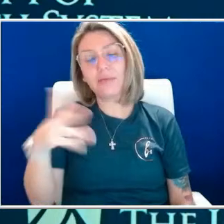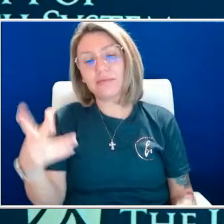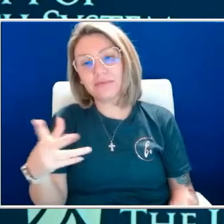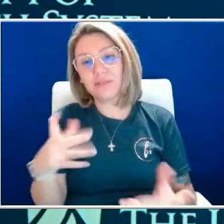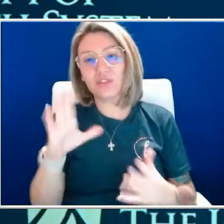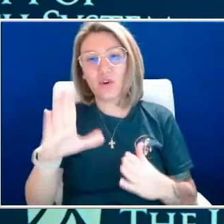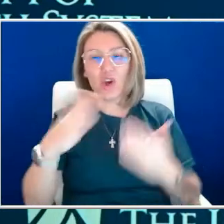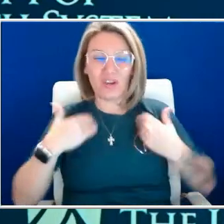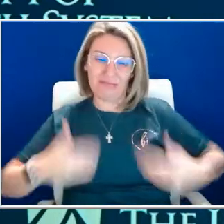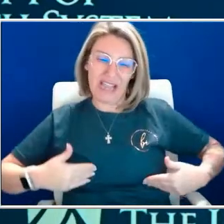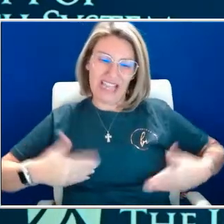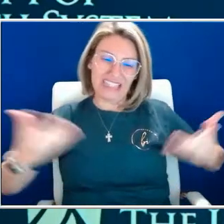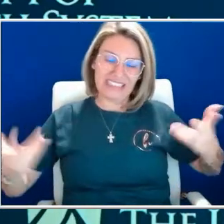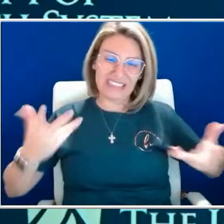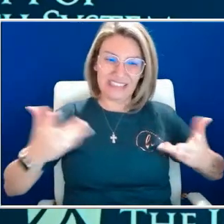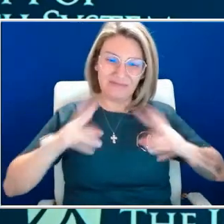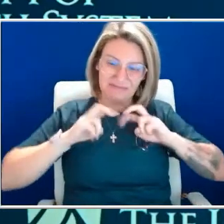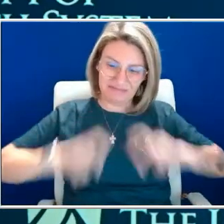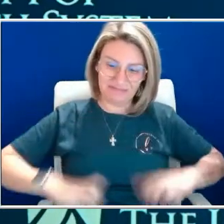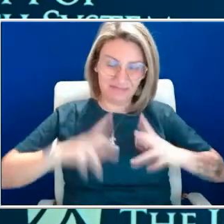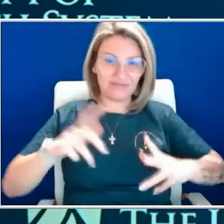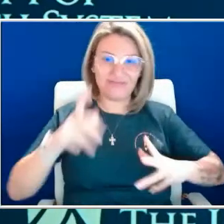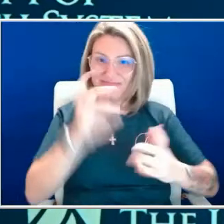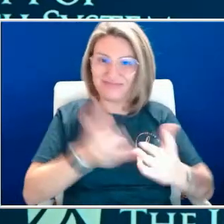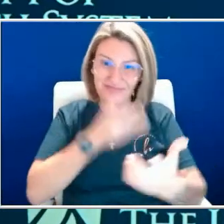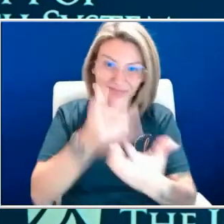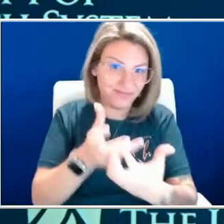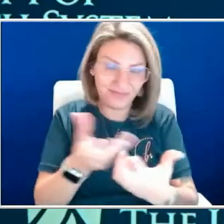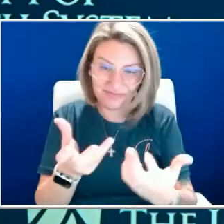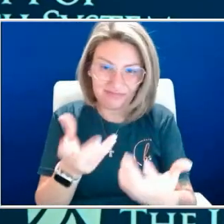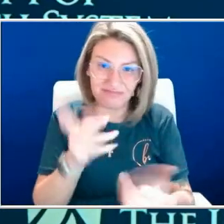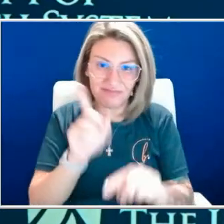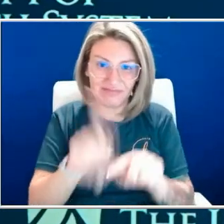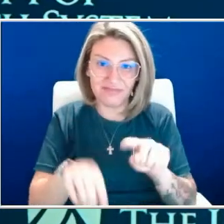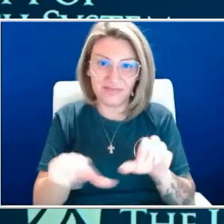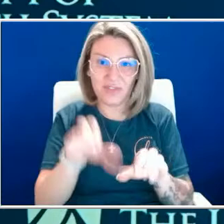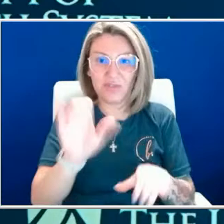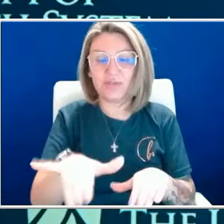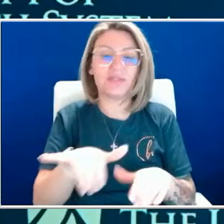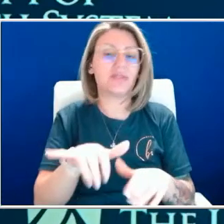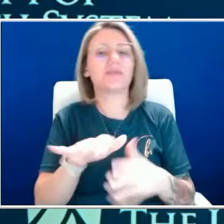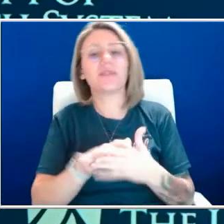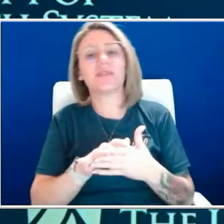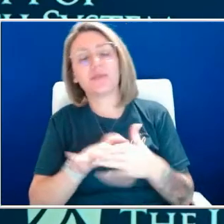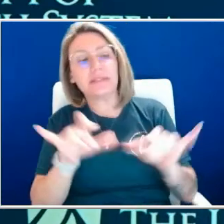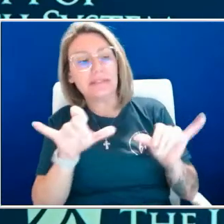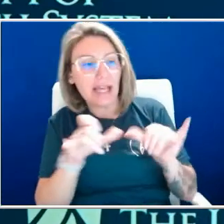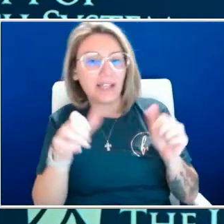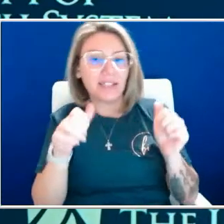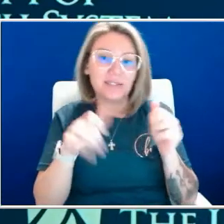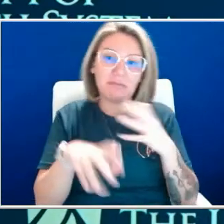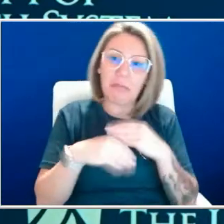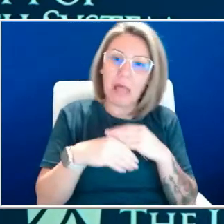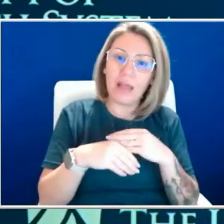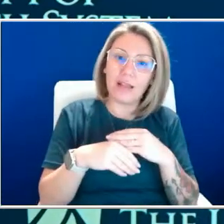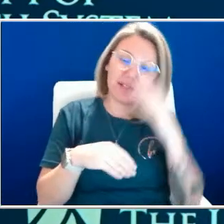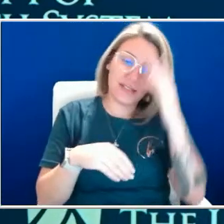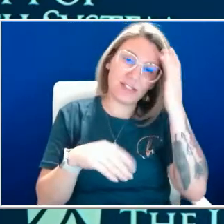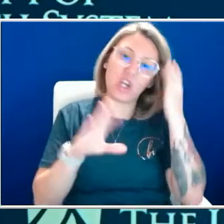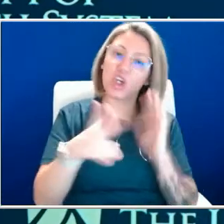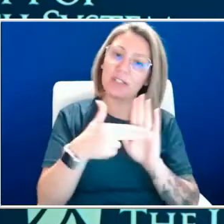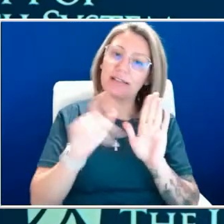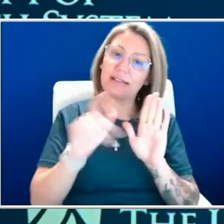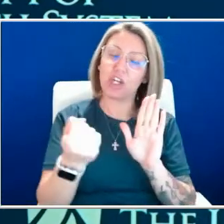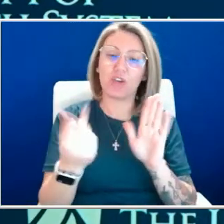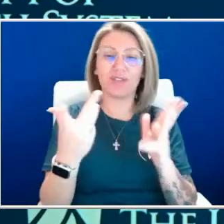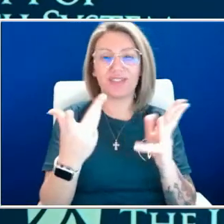not was not just feasible for an LVAD. So the combination of her size plus the non-compaction diagnosis, we thought a